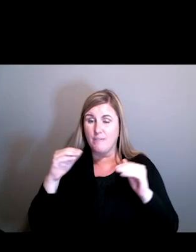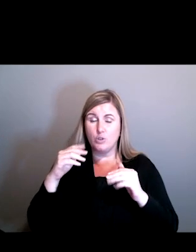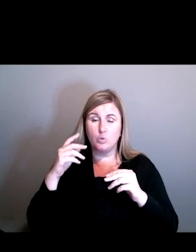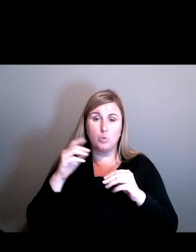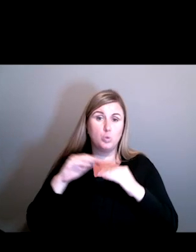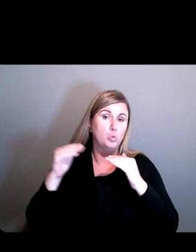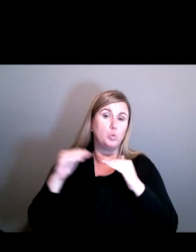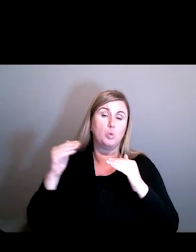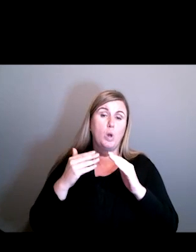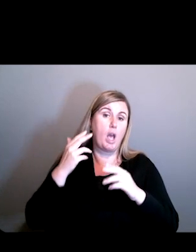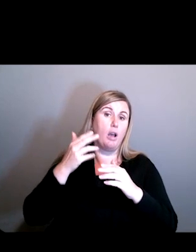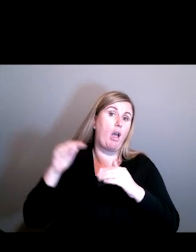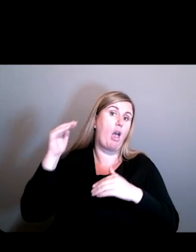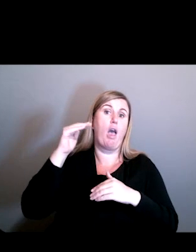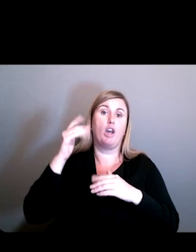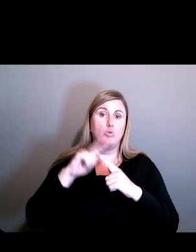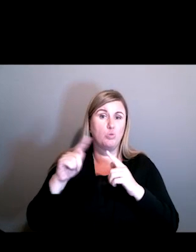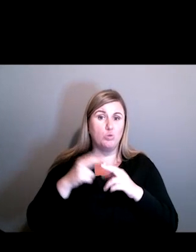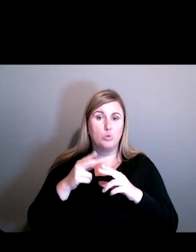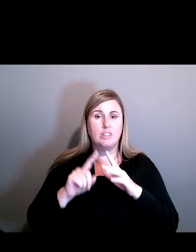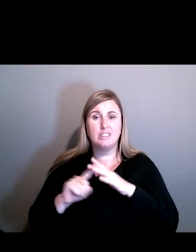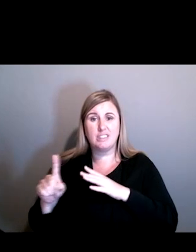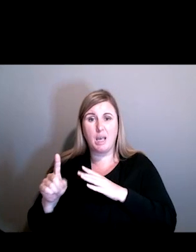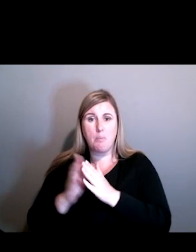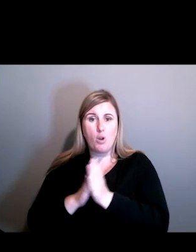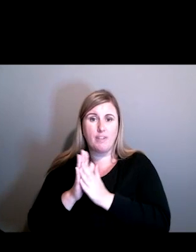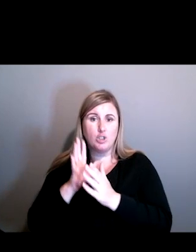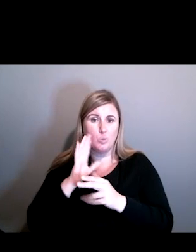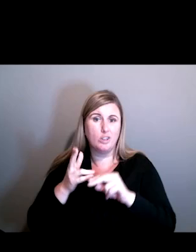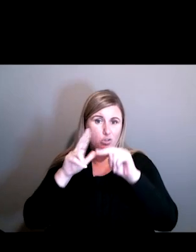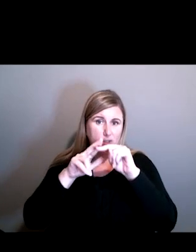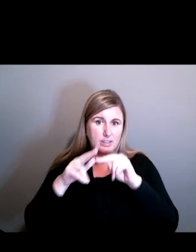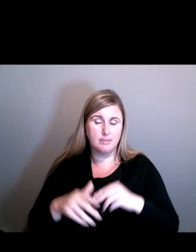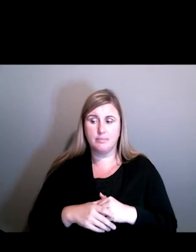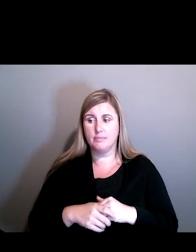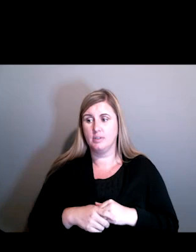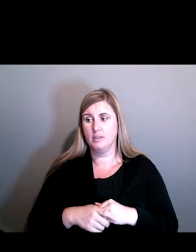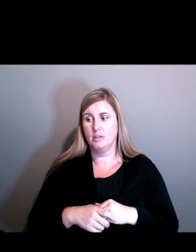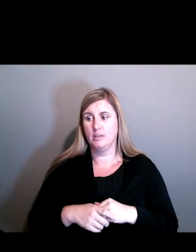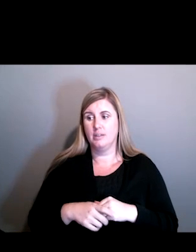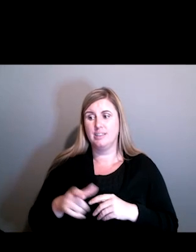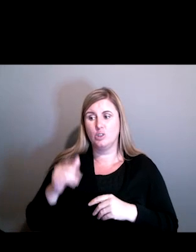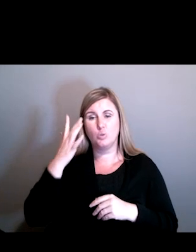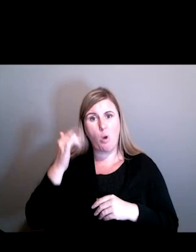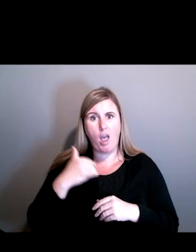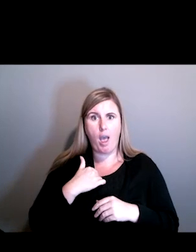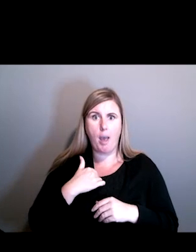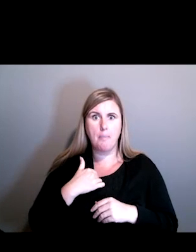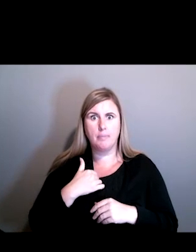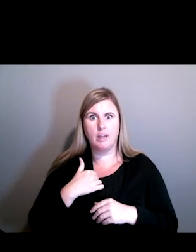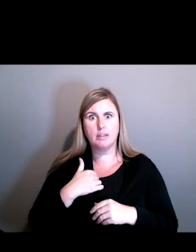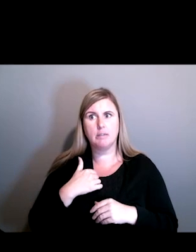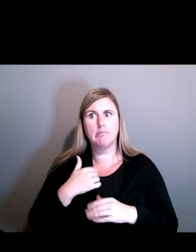teach at a level that is too high, too soon, escape motivation will increase. So this is why I